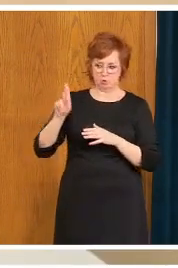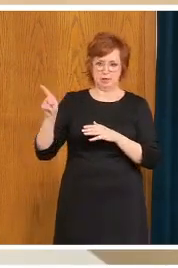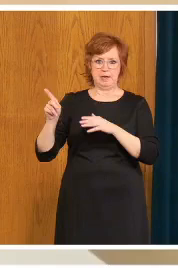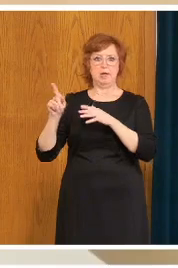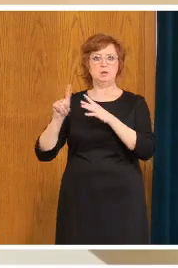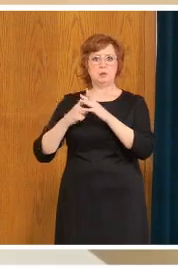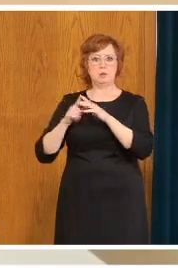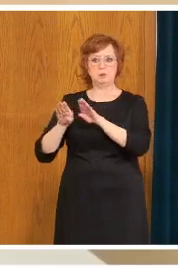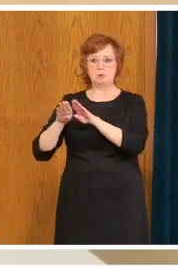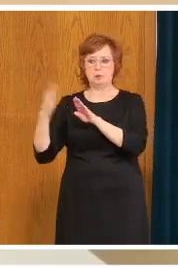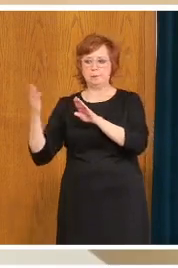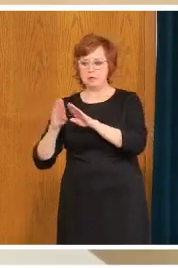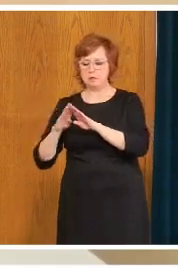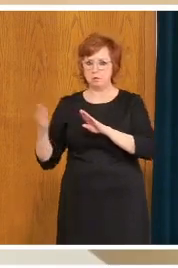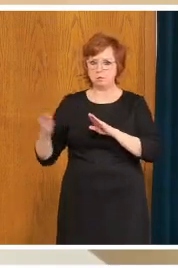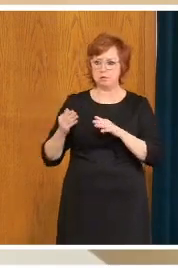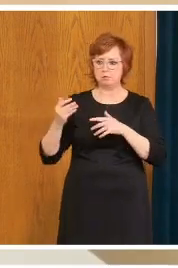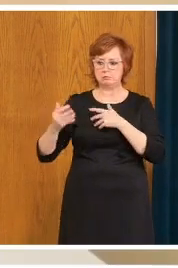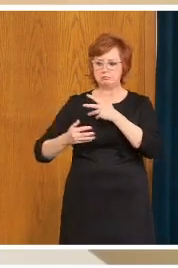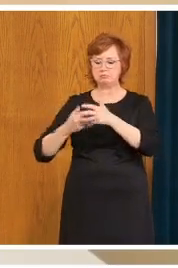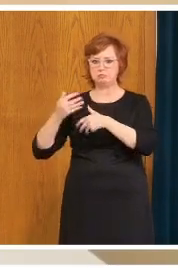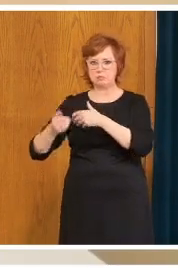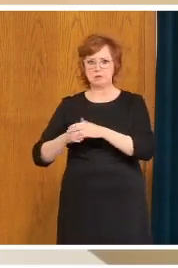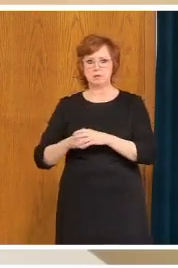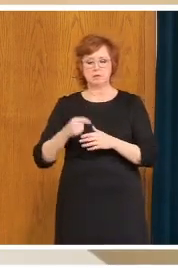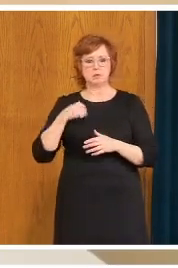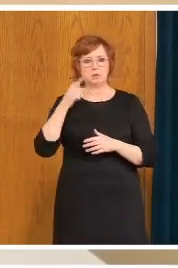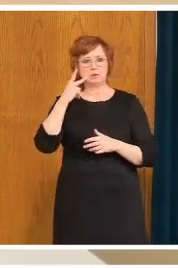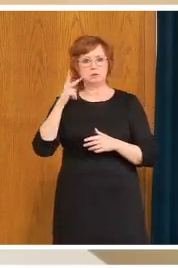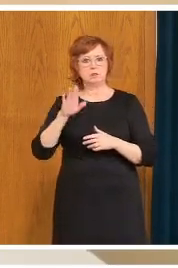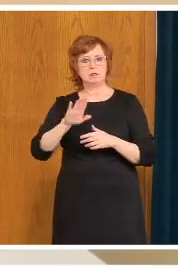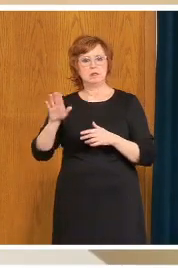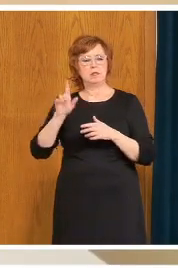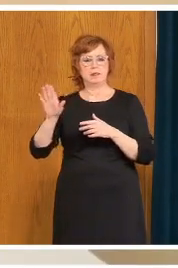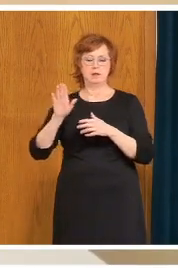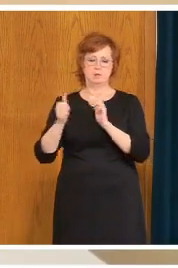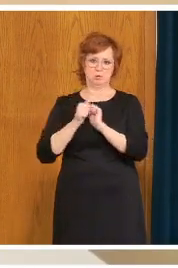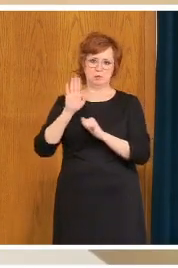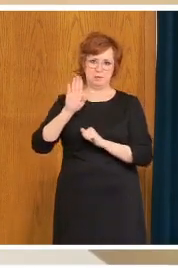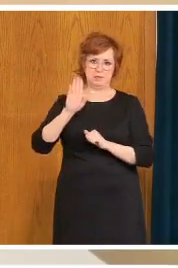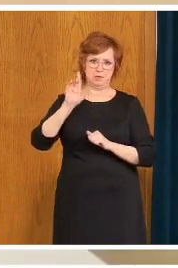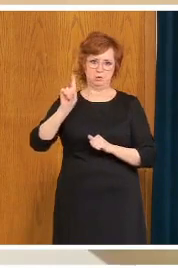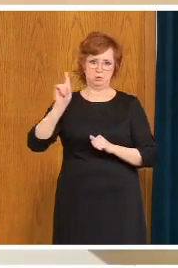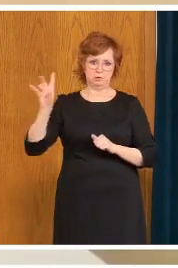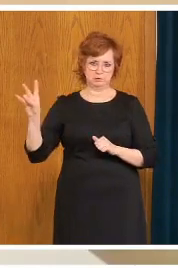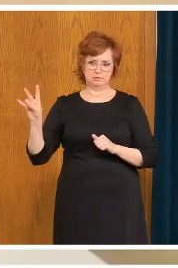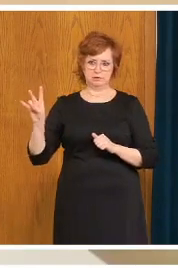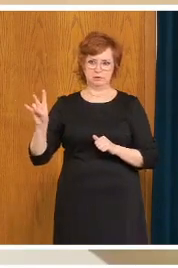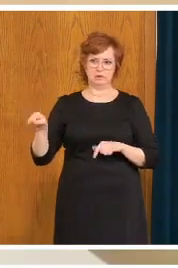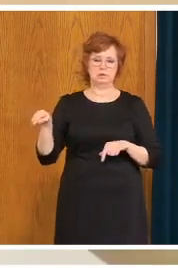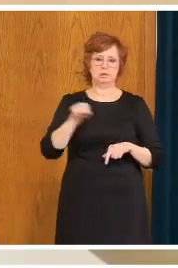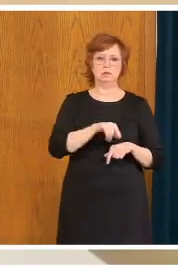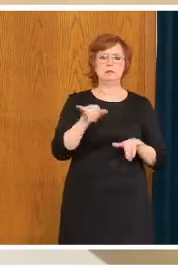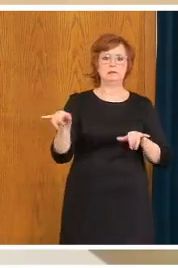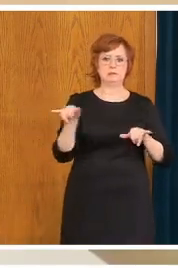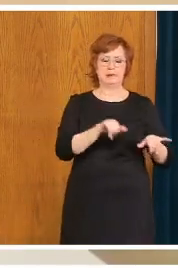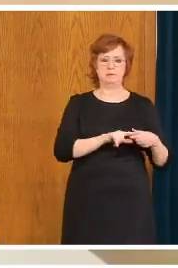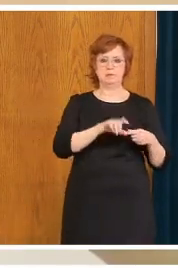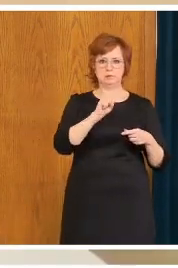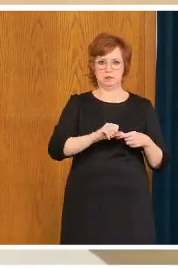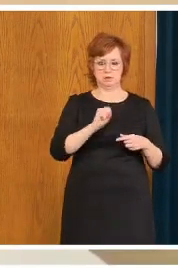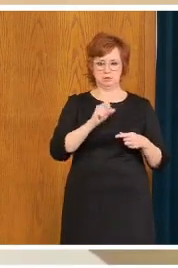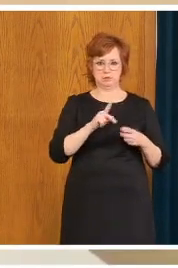numbers, proportion, variants of concern. In the UK, the predominant strain is B117, just like in southern Saskatchewan now and many